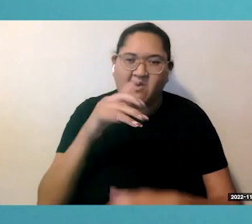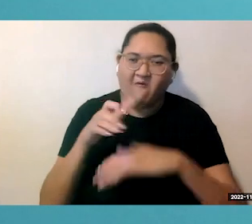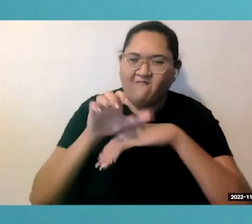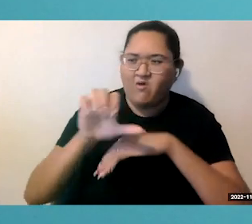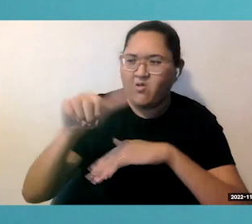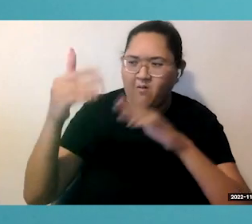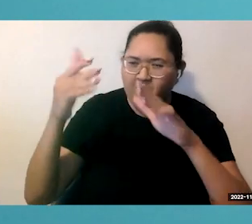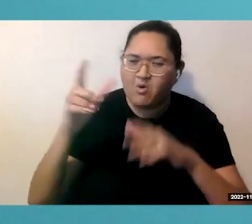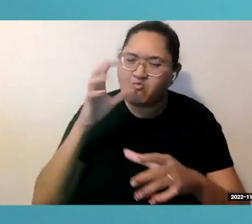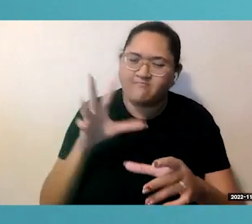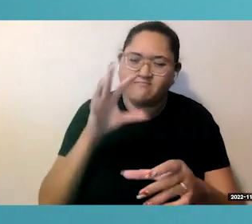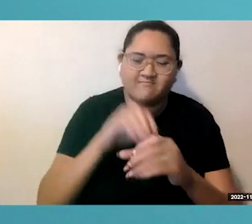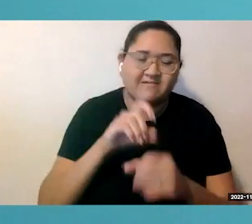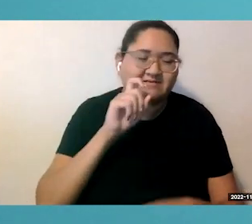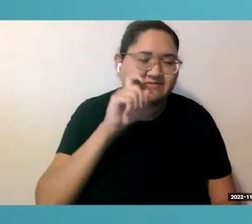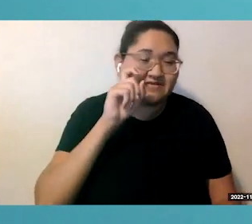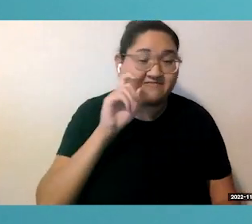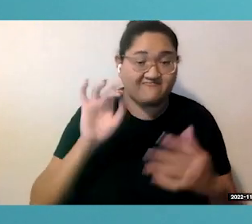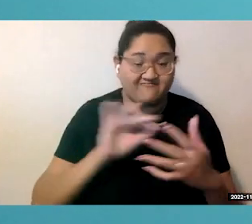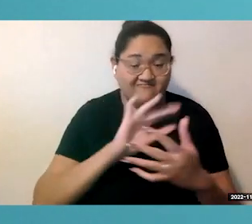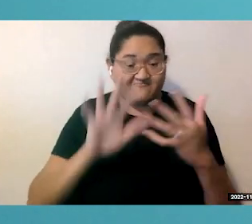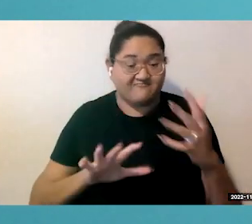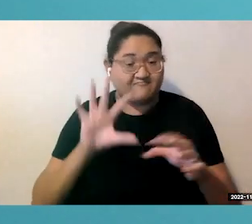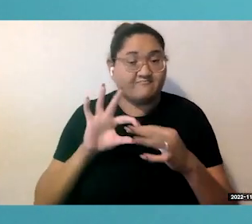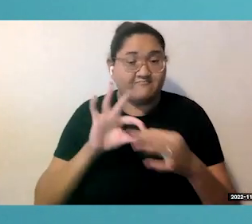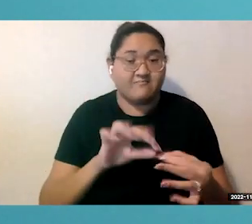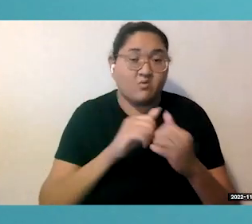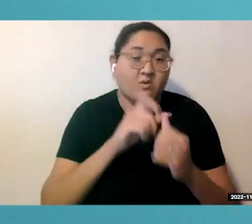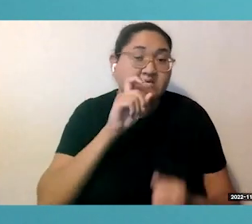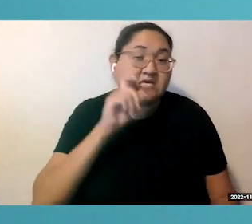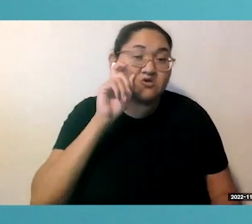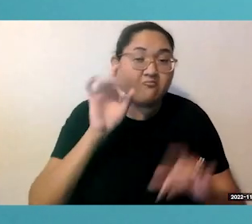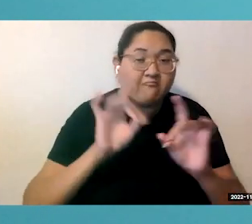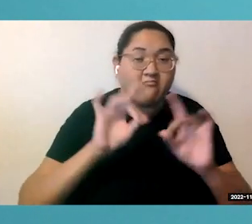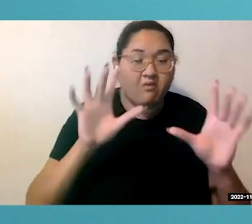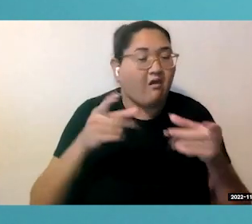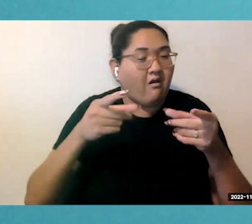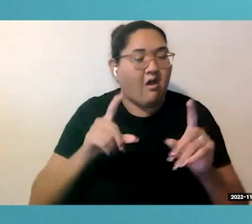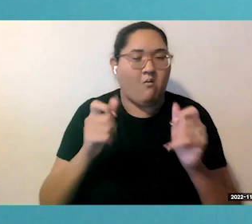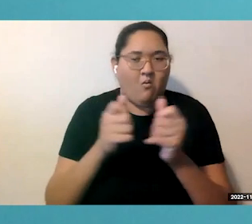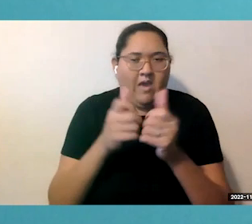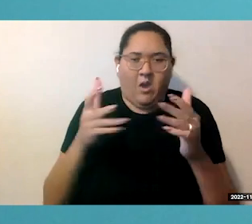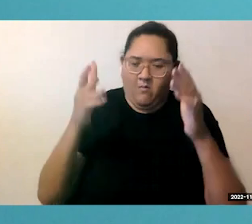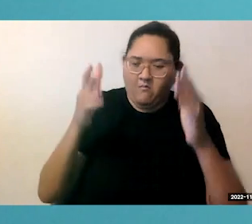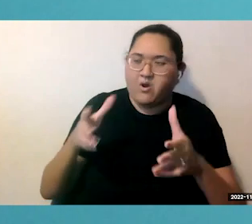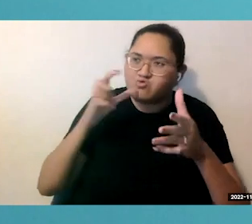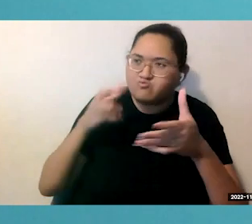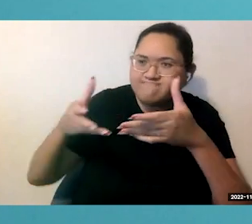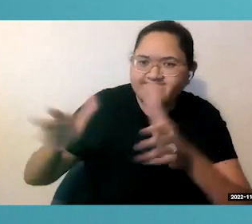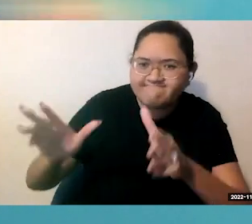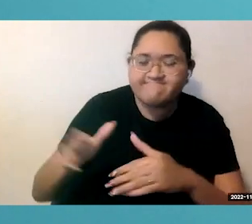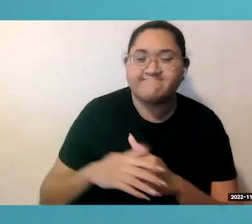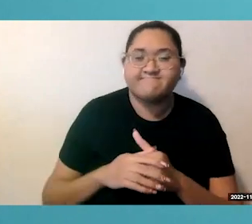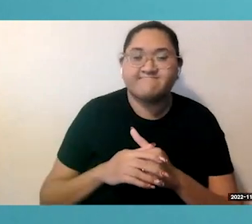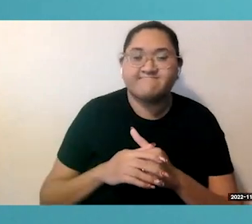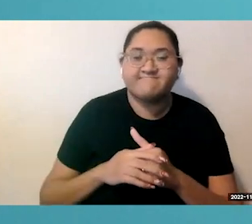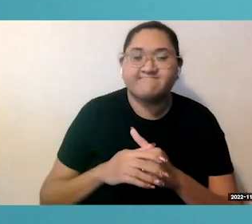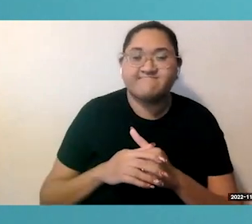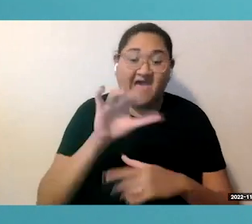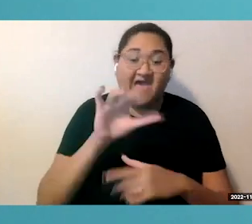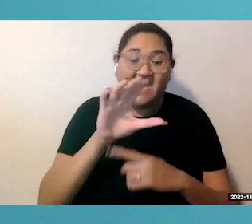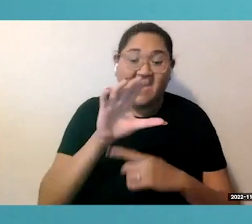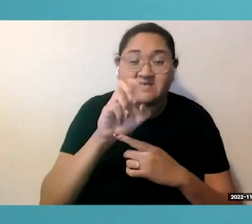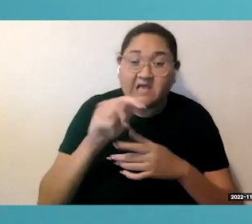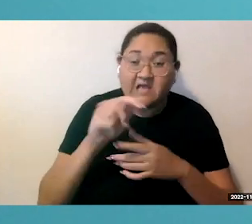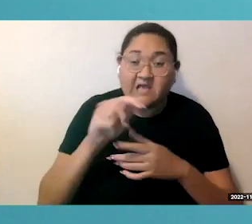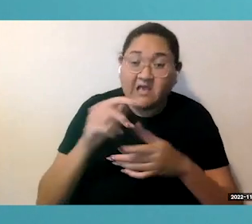into sexual activity. All forms of sexual violence happen without a person's permission or consent. What